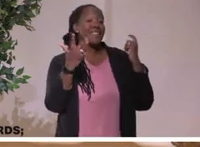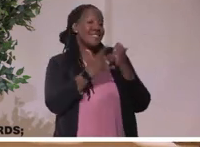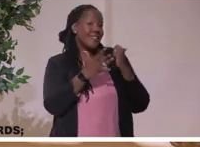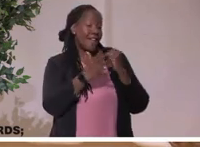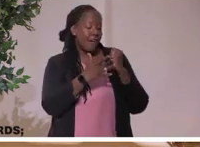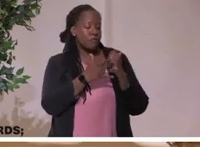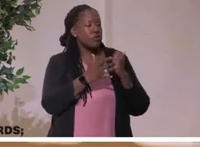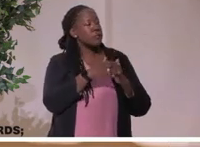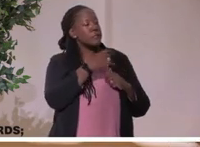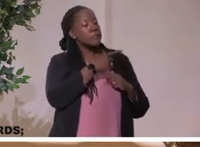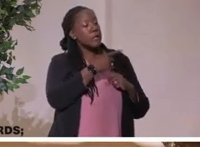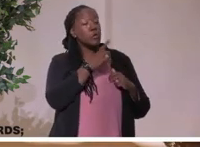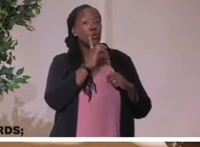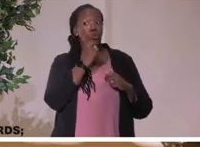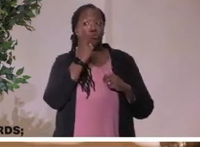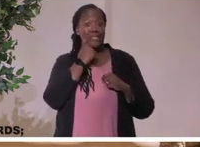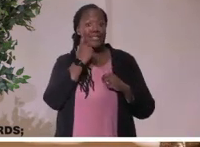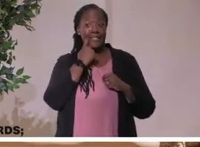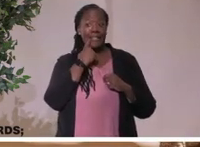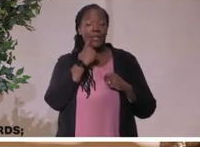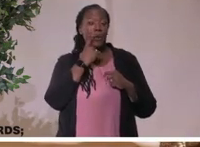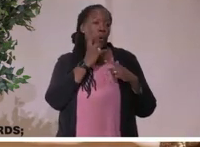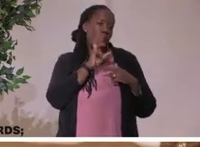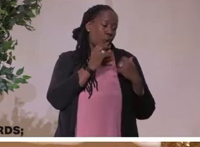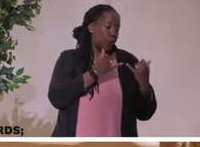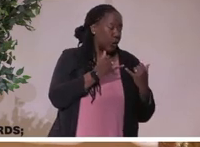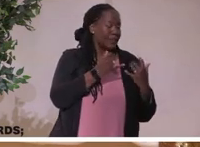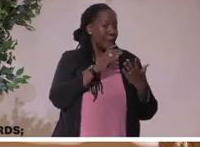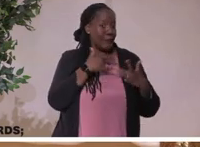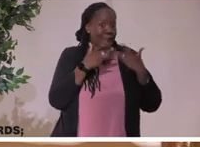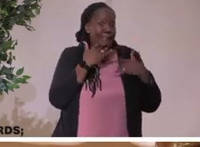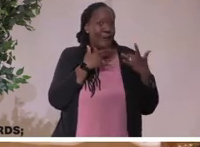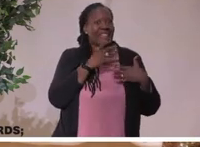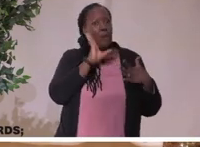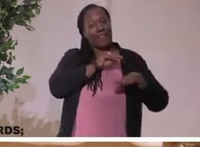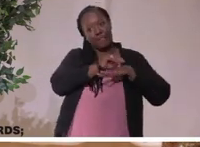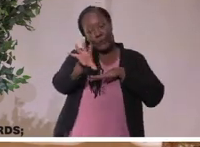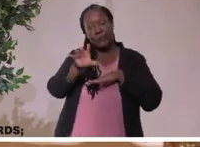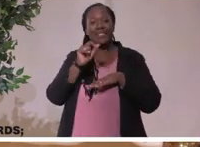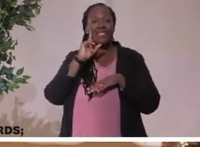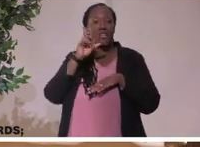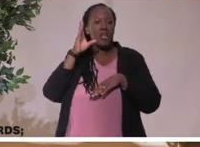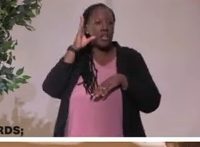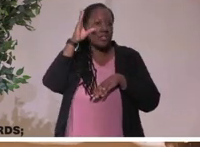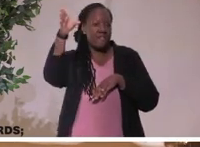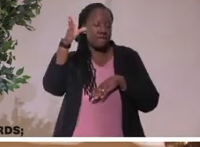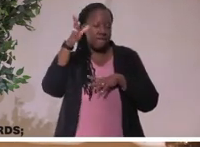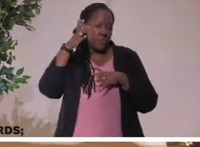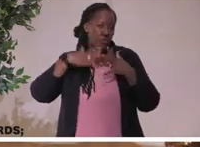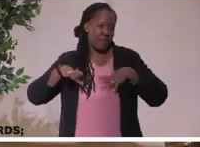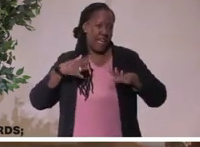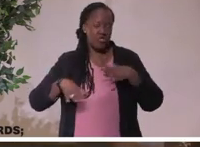fashion industry that you recently or currently excited about today? So like, how does technology trends influence the fashion industry